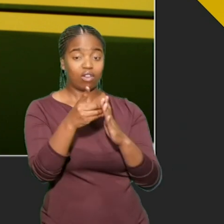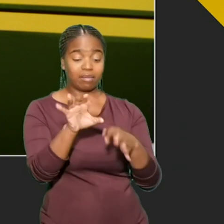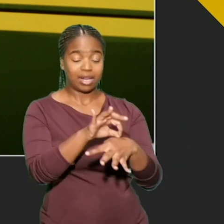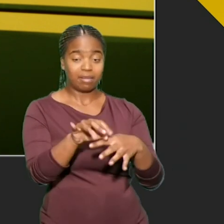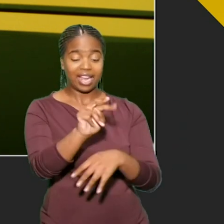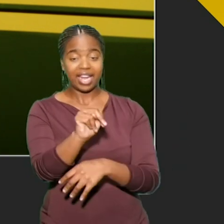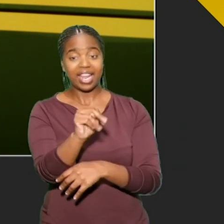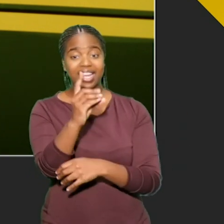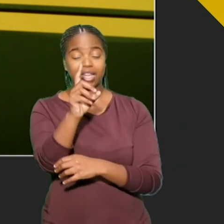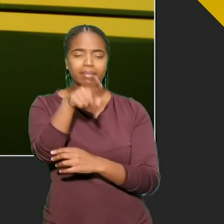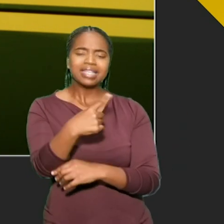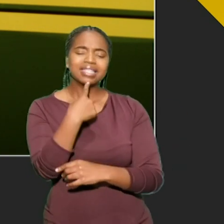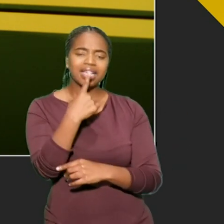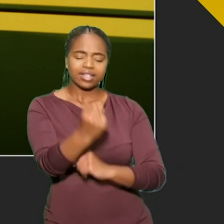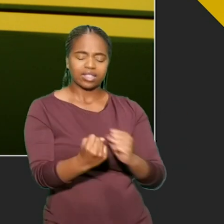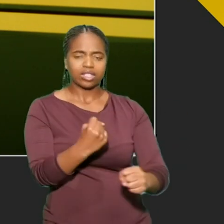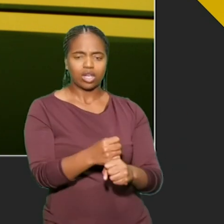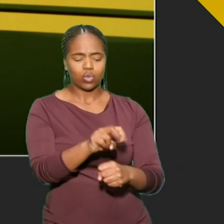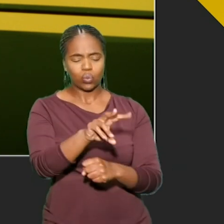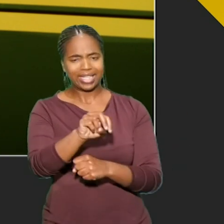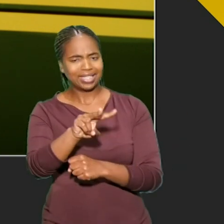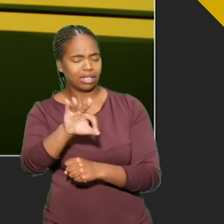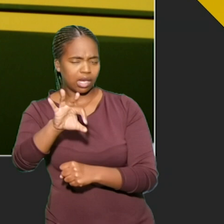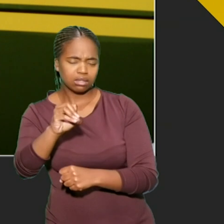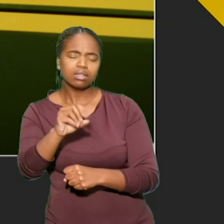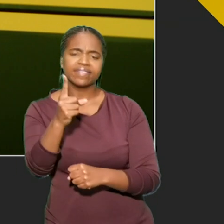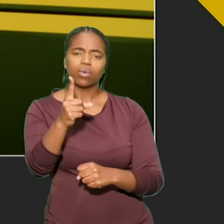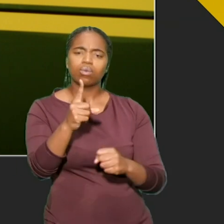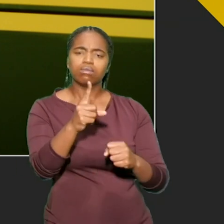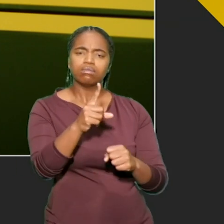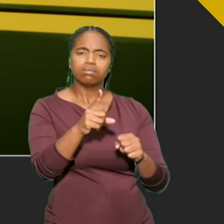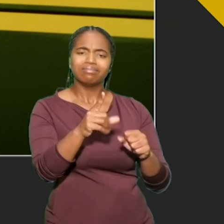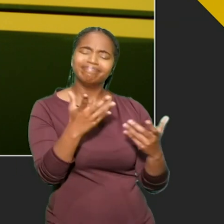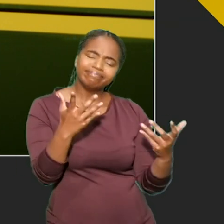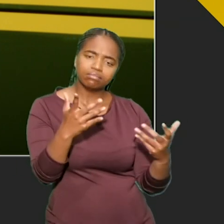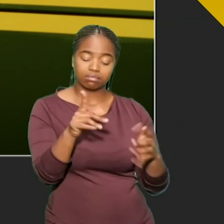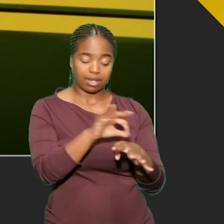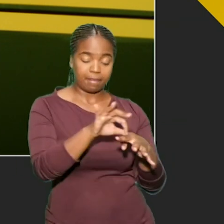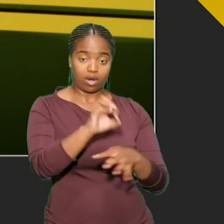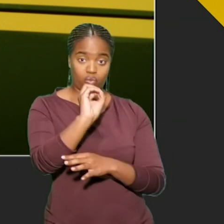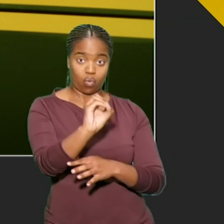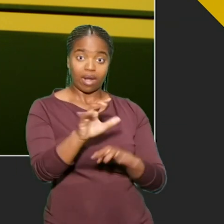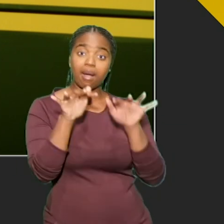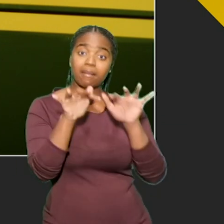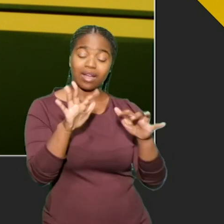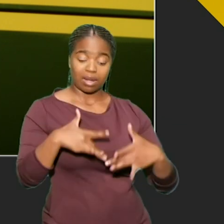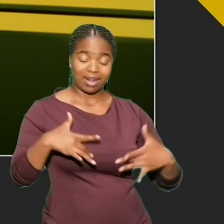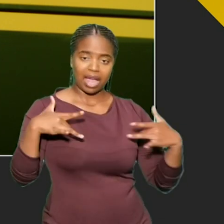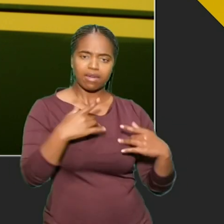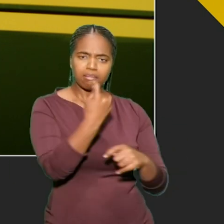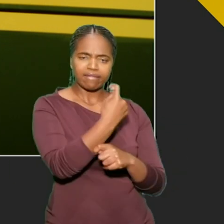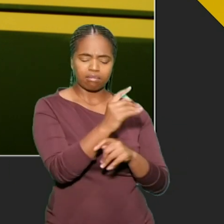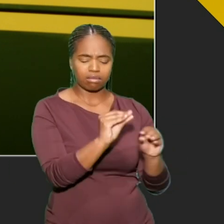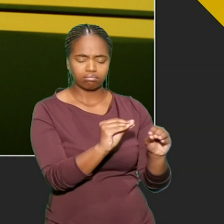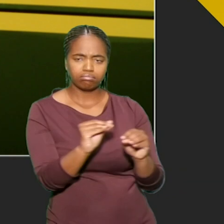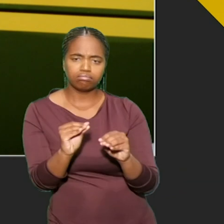is set to look at the year 2030 when it comes to human settlement for South Africans, there is a plan that is set to allow abantu abahlala emakhaya to be closer